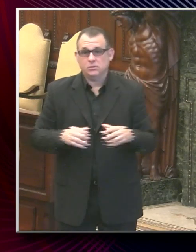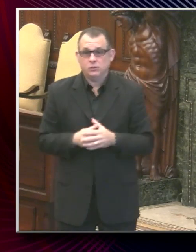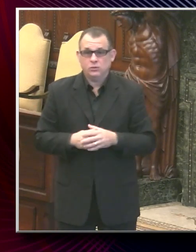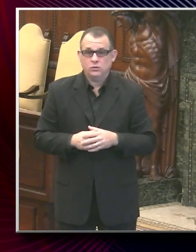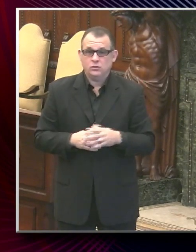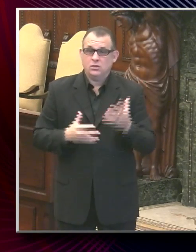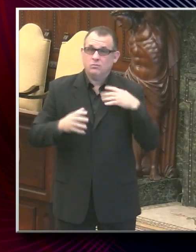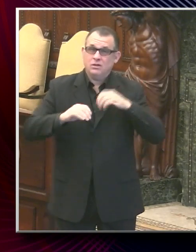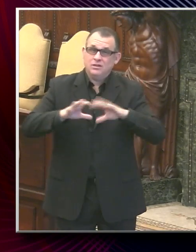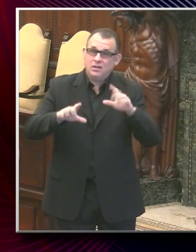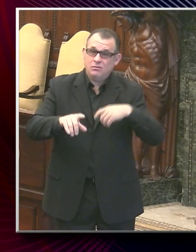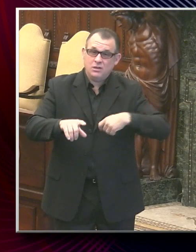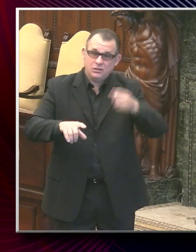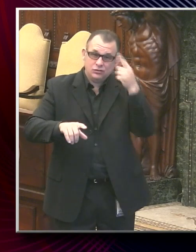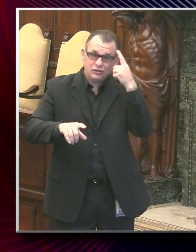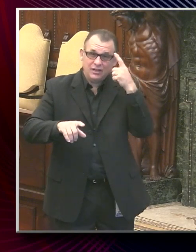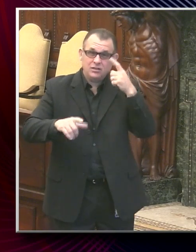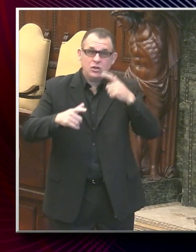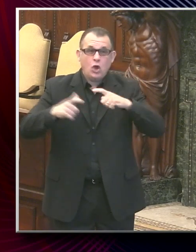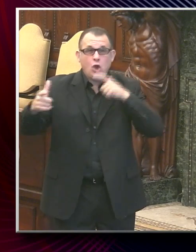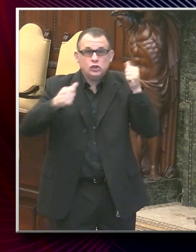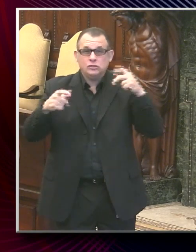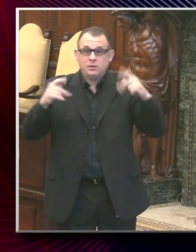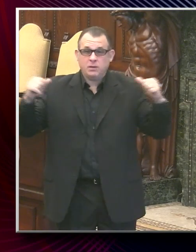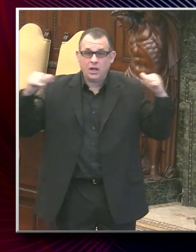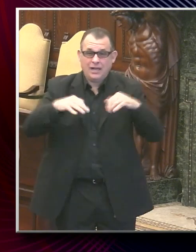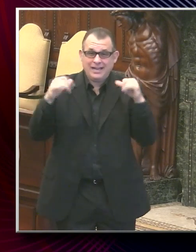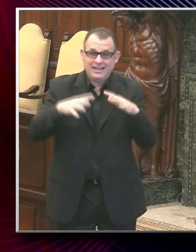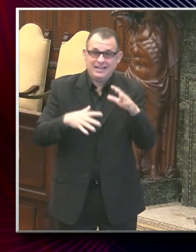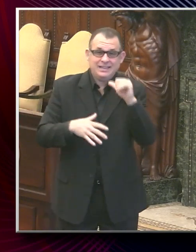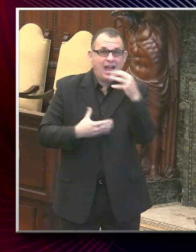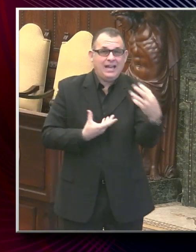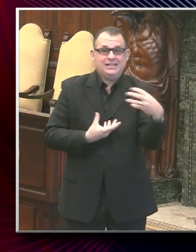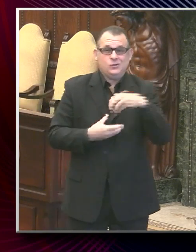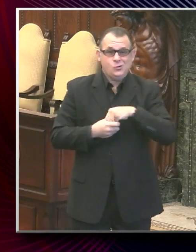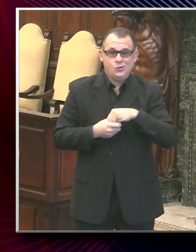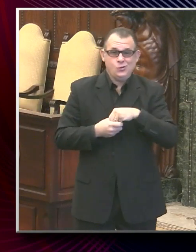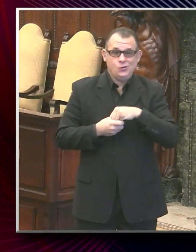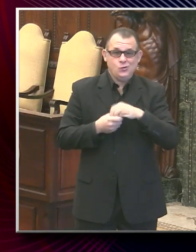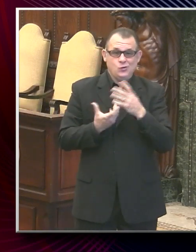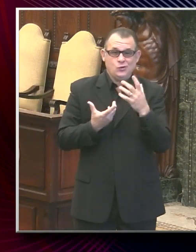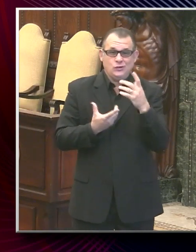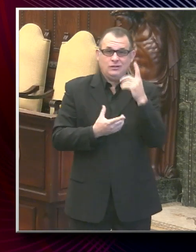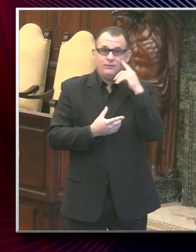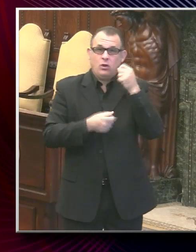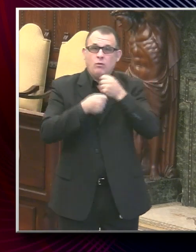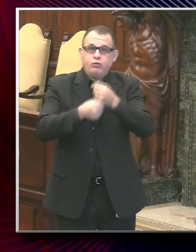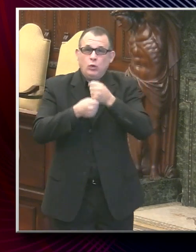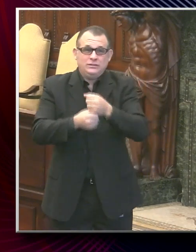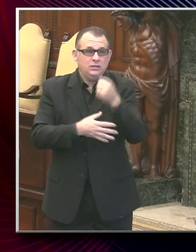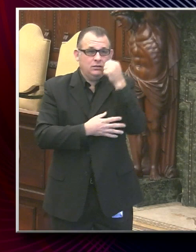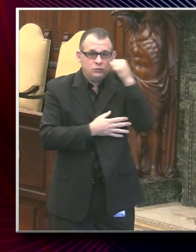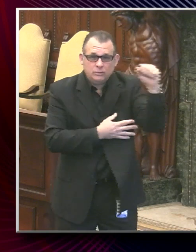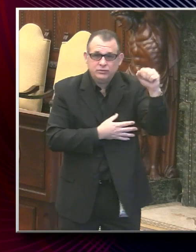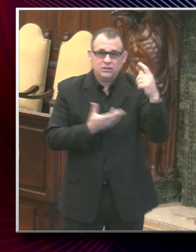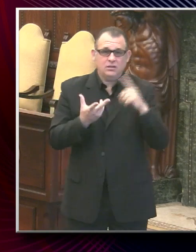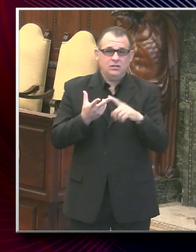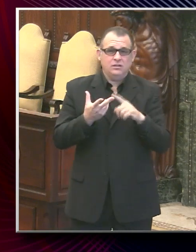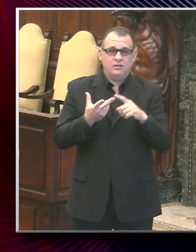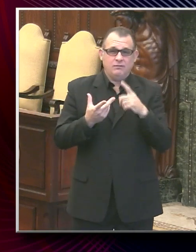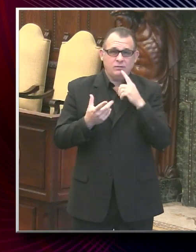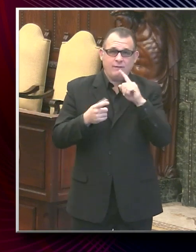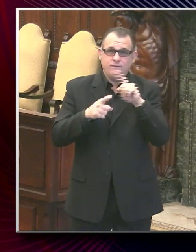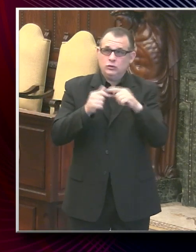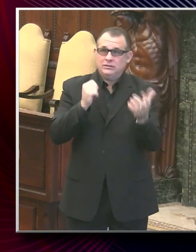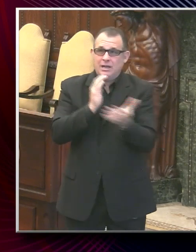hold on large public events does not apply to demonstrations and First Amendment protected activities, outdoor gatherings